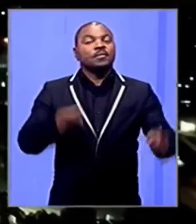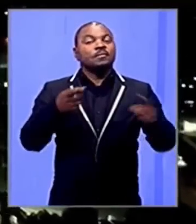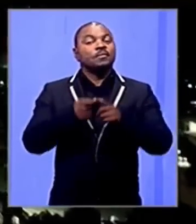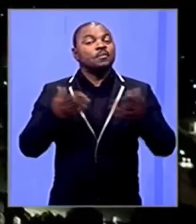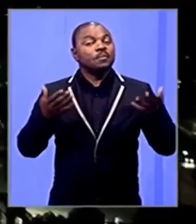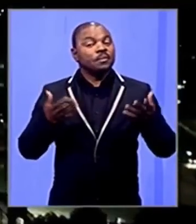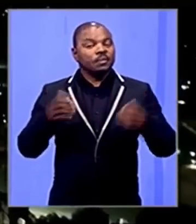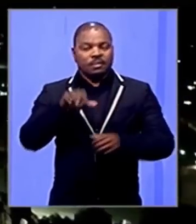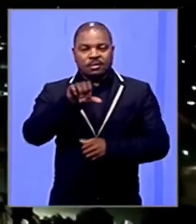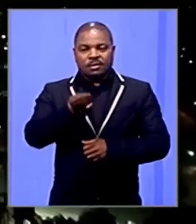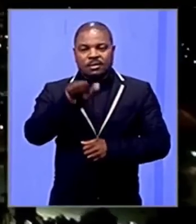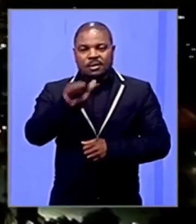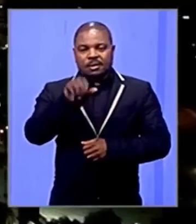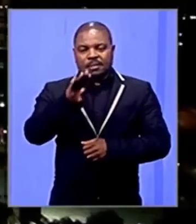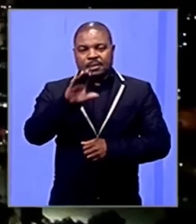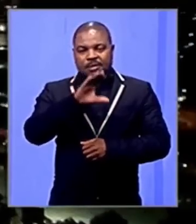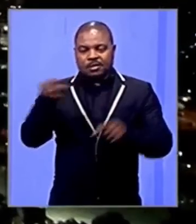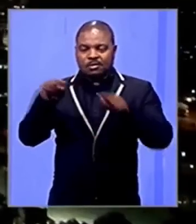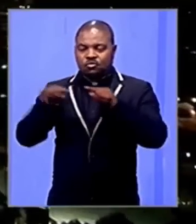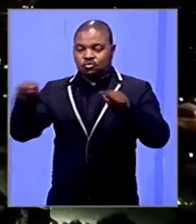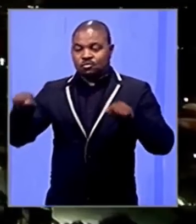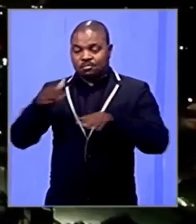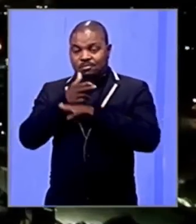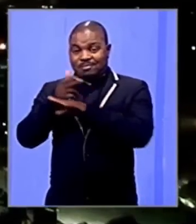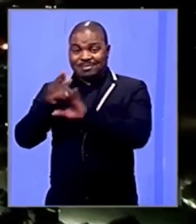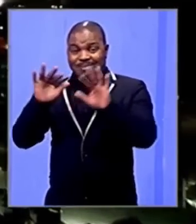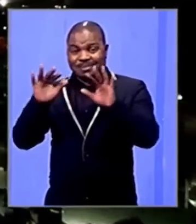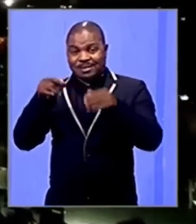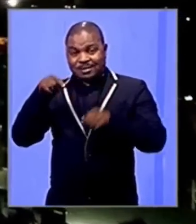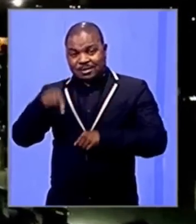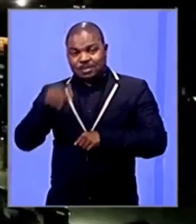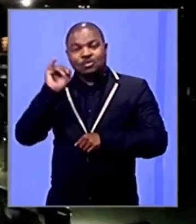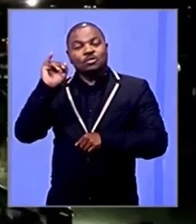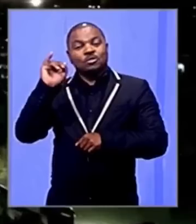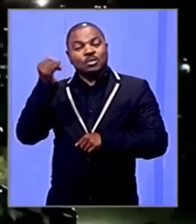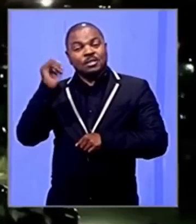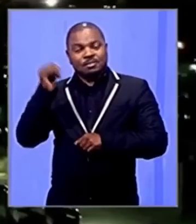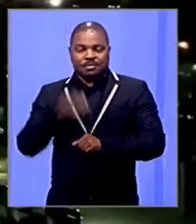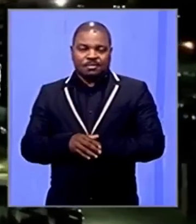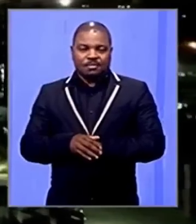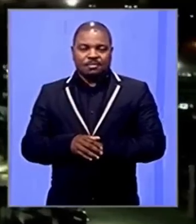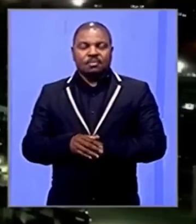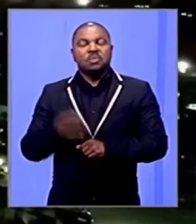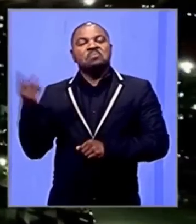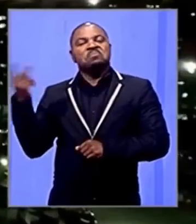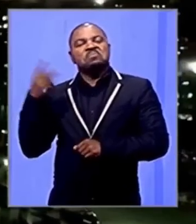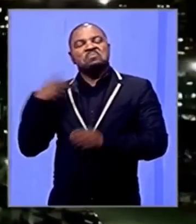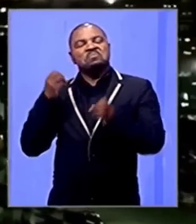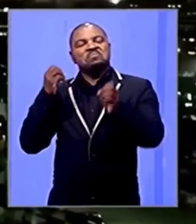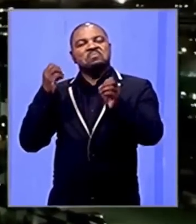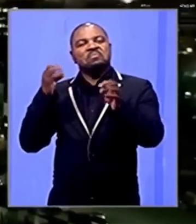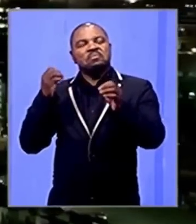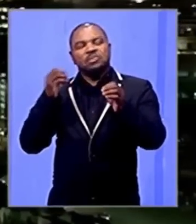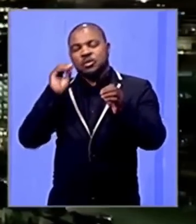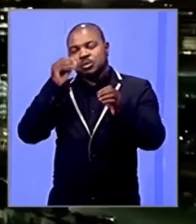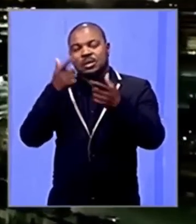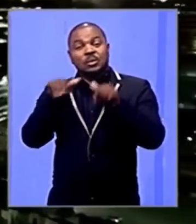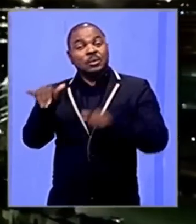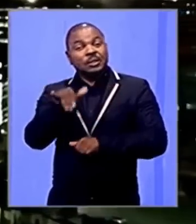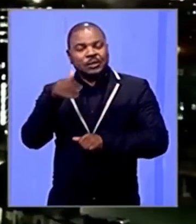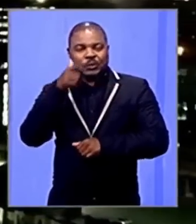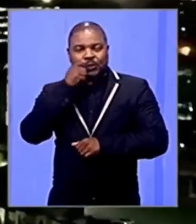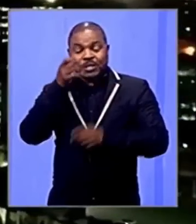Tlhamalalo go tswa mo SABC Studio 10 Auckland Park, Johannesburg. Re go tlisetsa kgaso ya dikgang tsa Setswana.